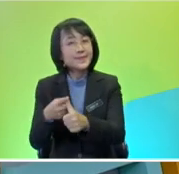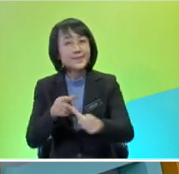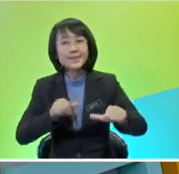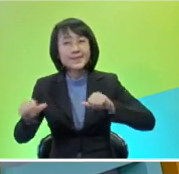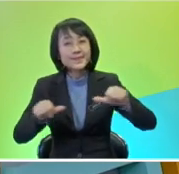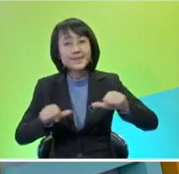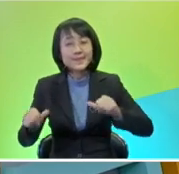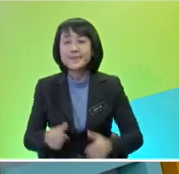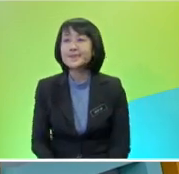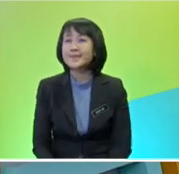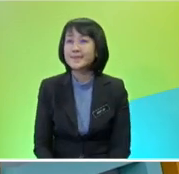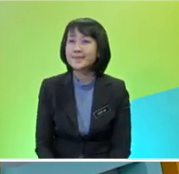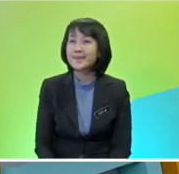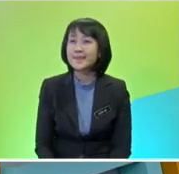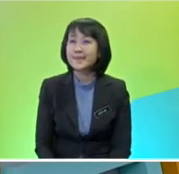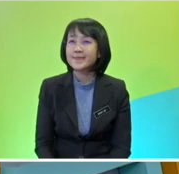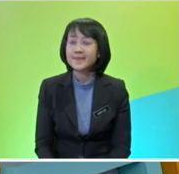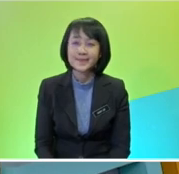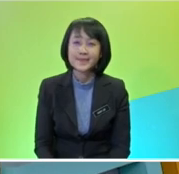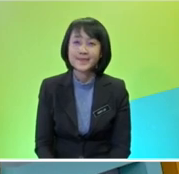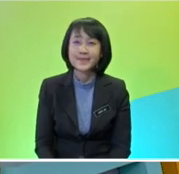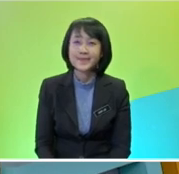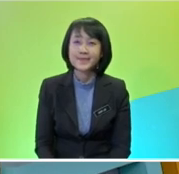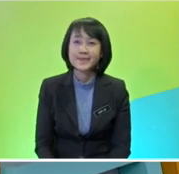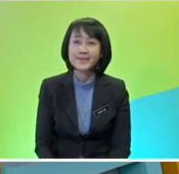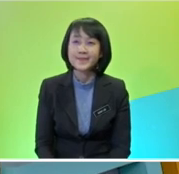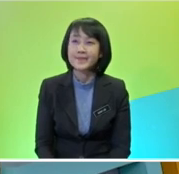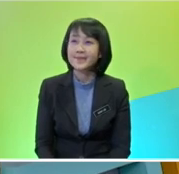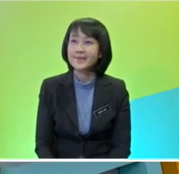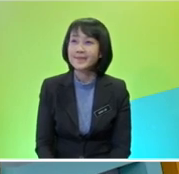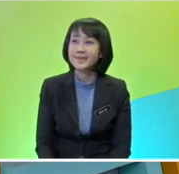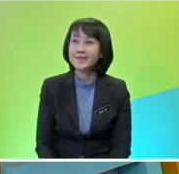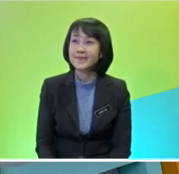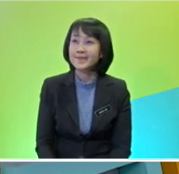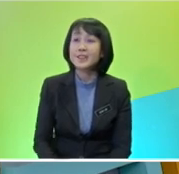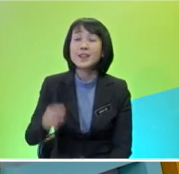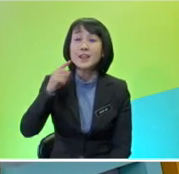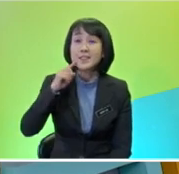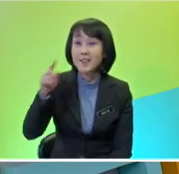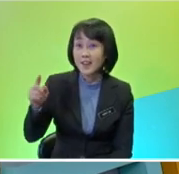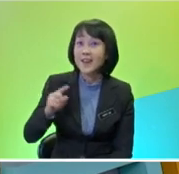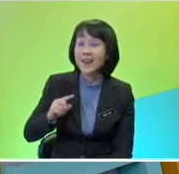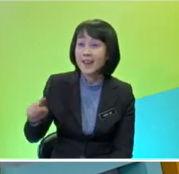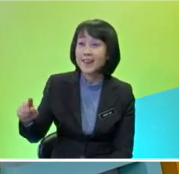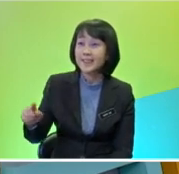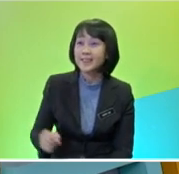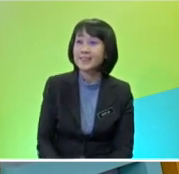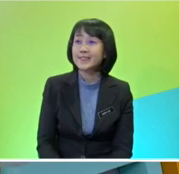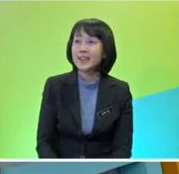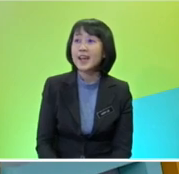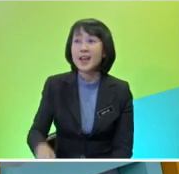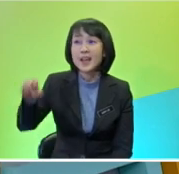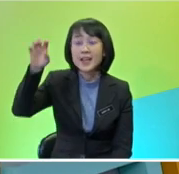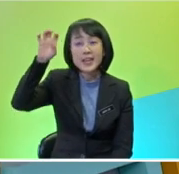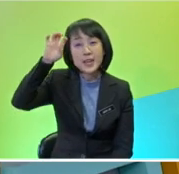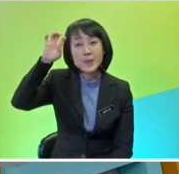for this first activity, let's call Adi Zahra and Emir. Okay,